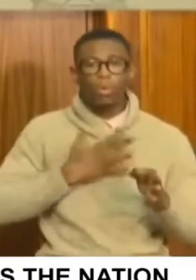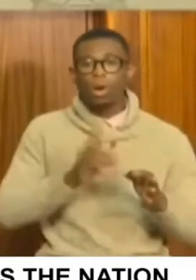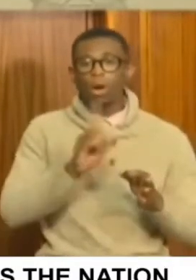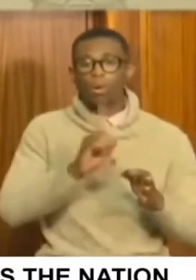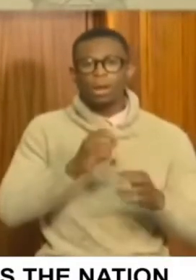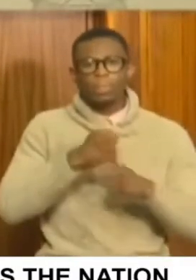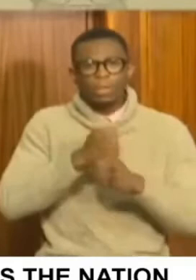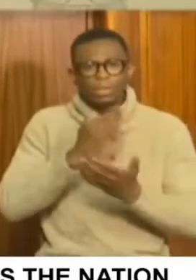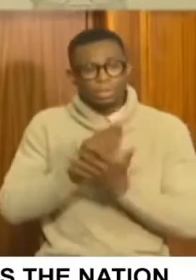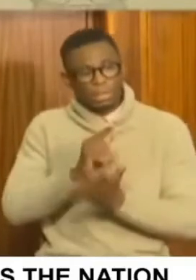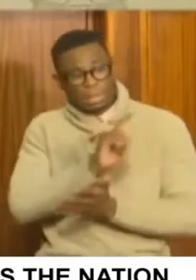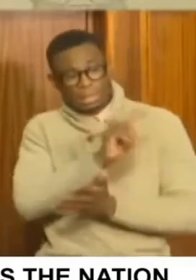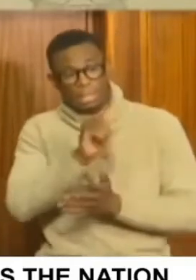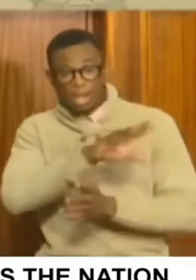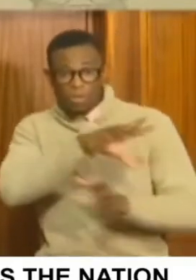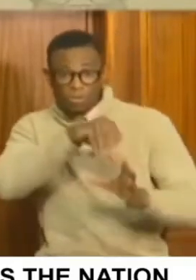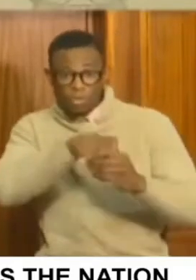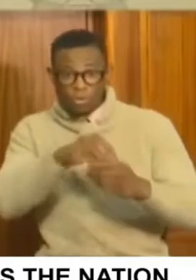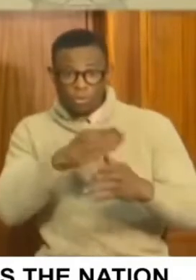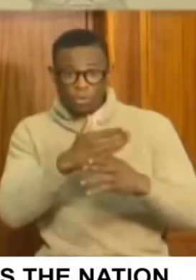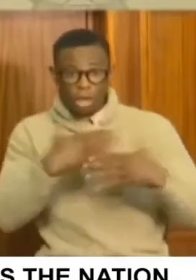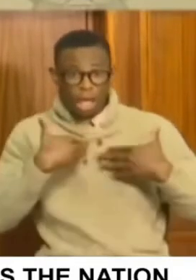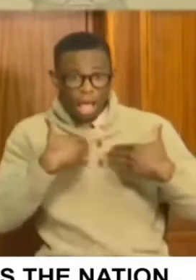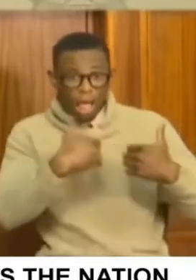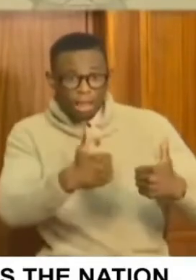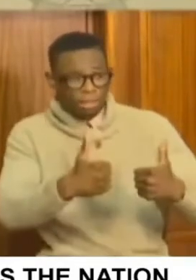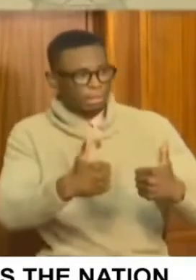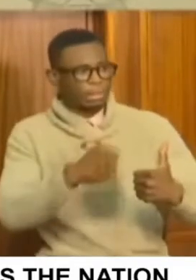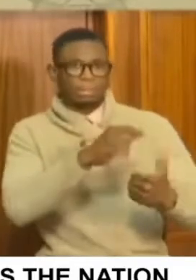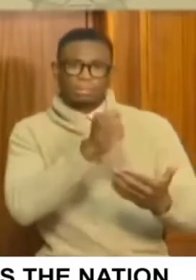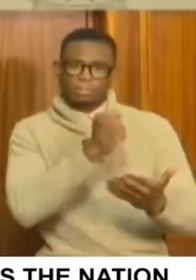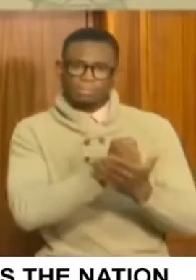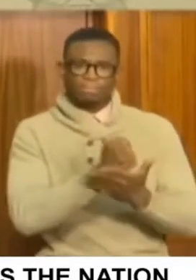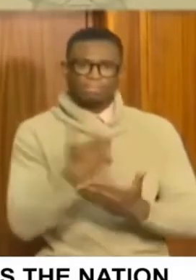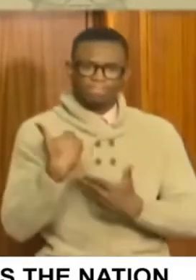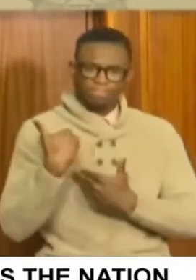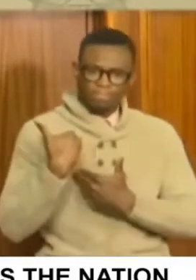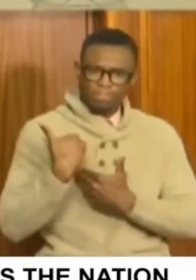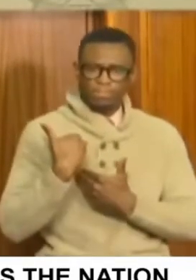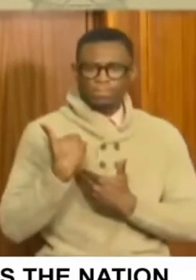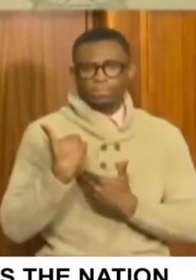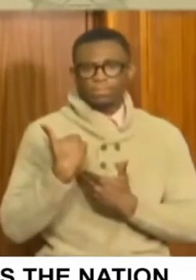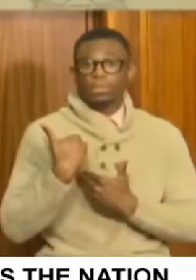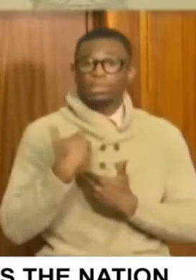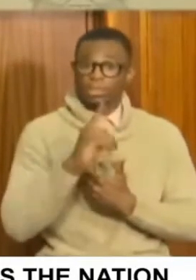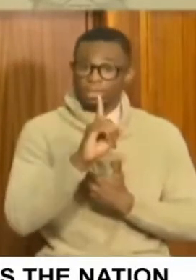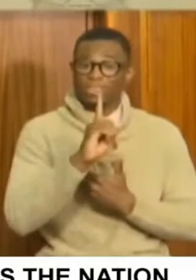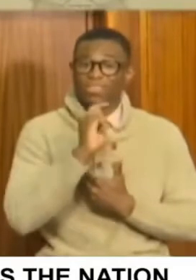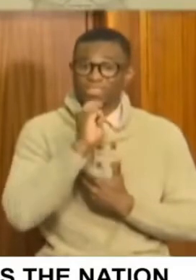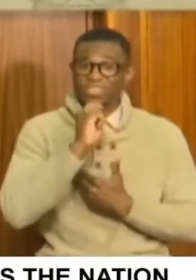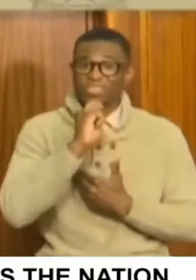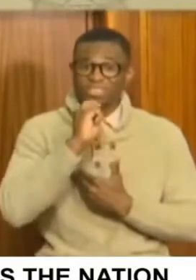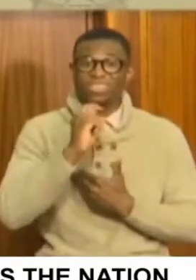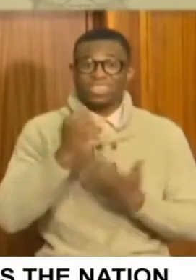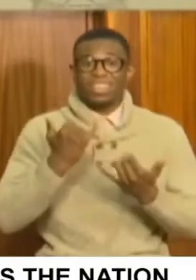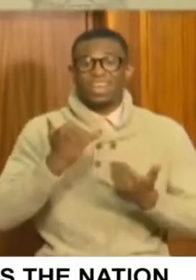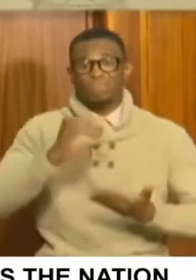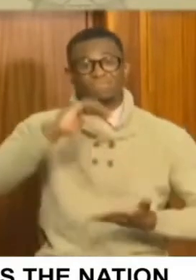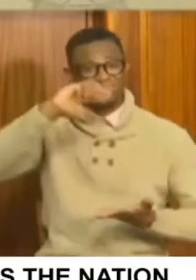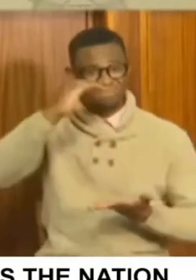no healthcare workers are infected, this is a significant reduction in